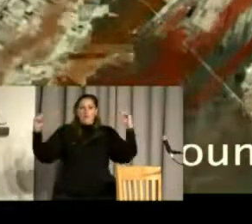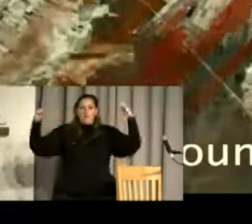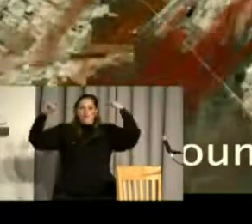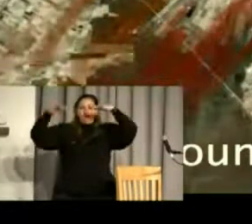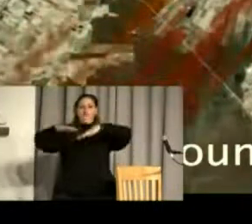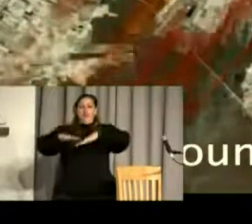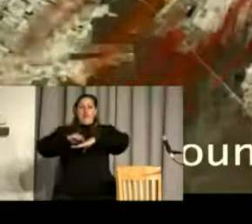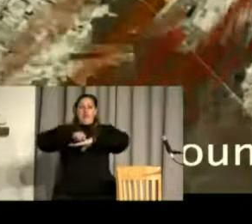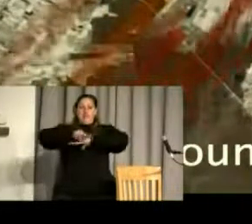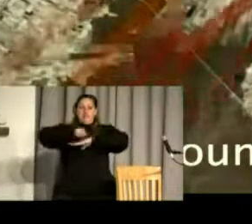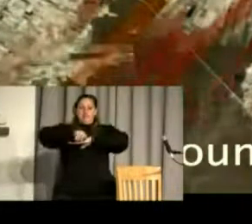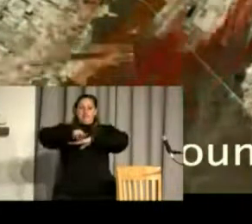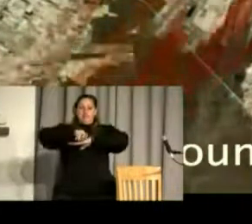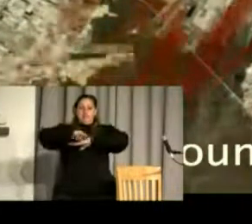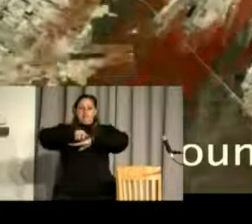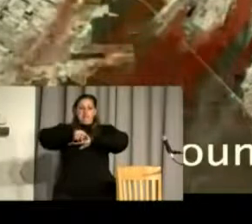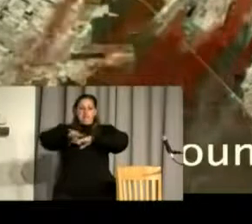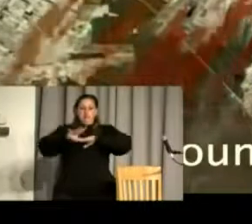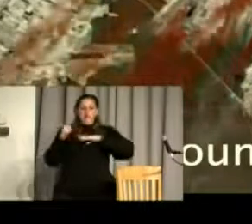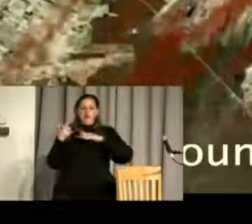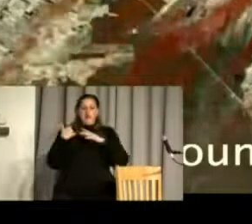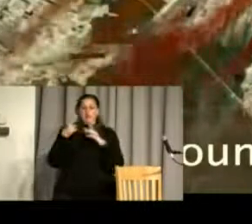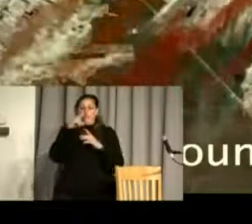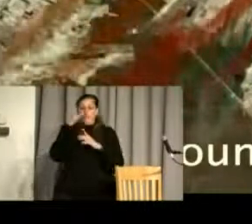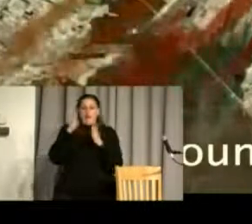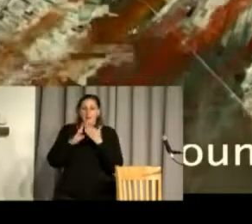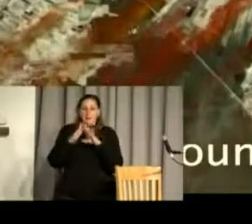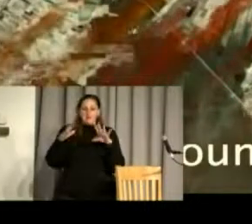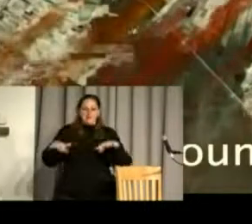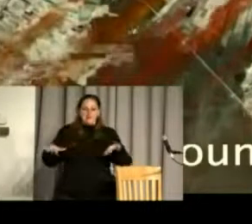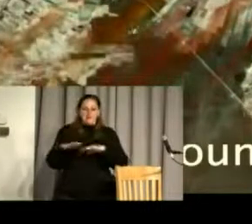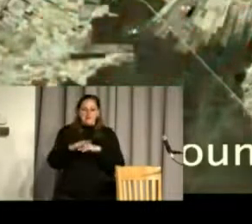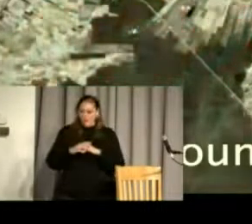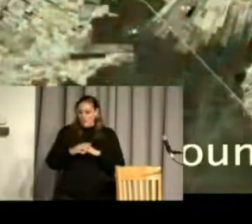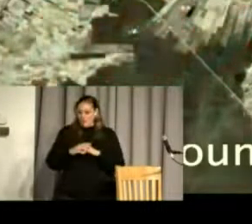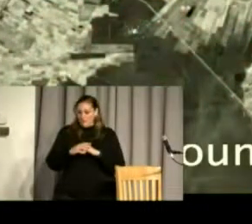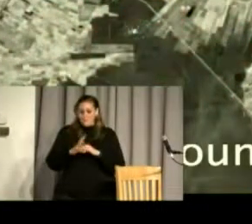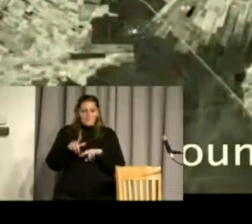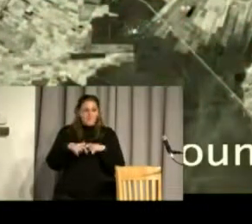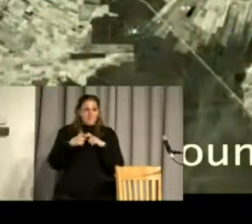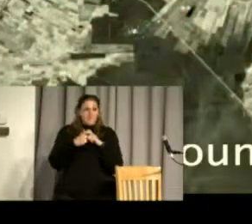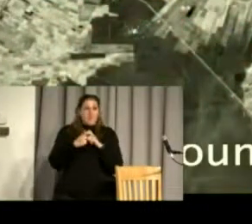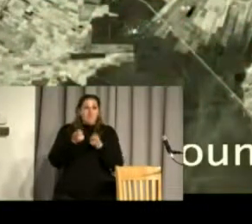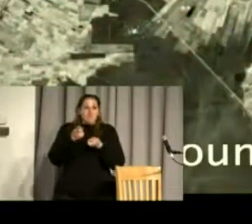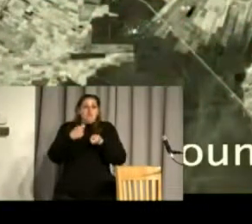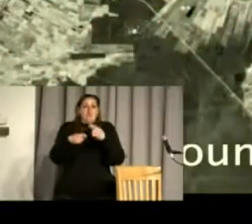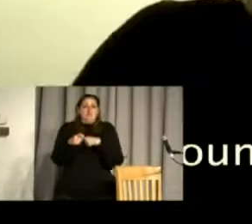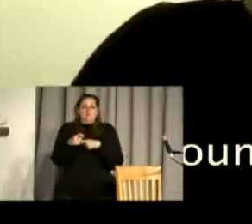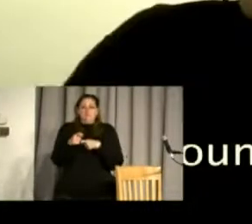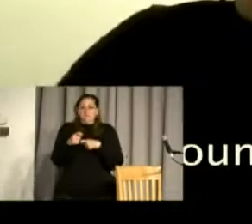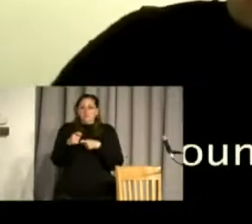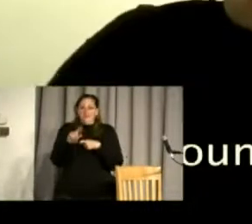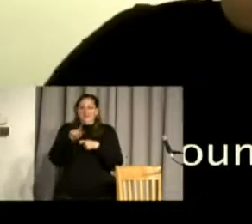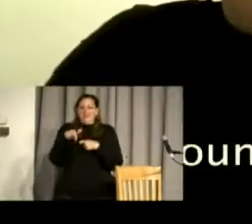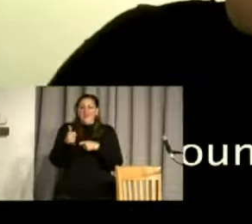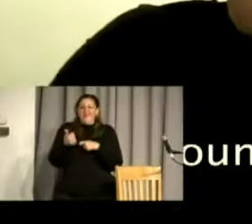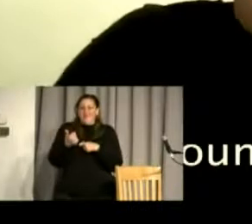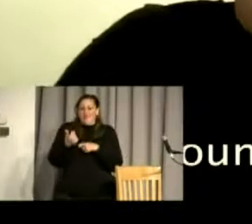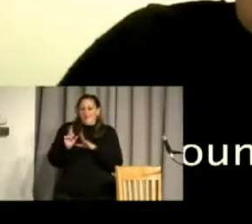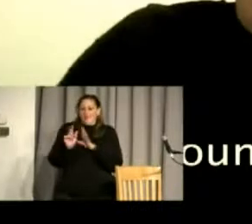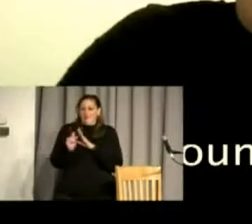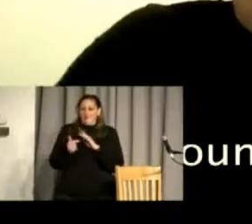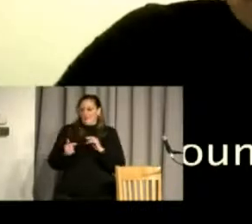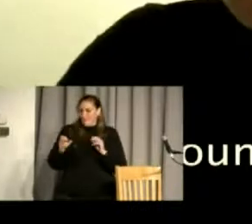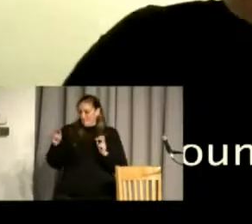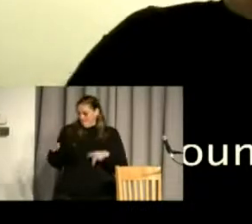disproportionate impact of majority Black communities in the region. But I'll pause this for now and we can return to it at a slightly later point